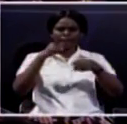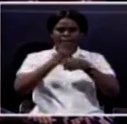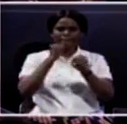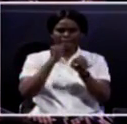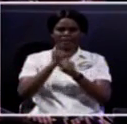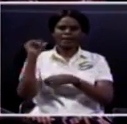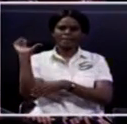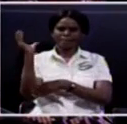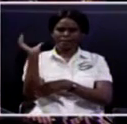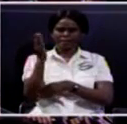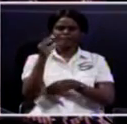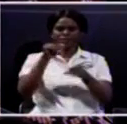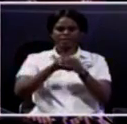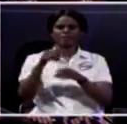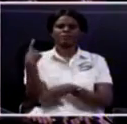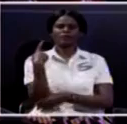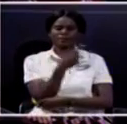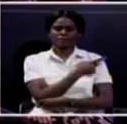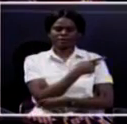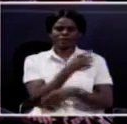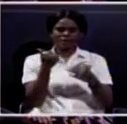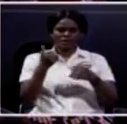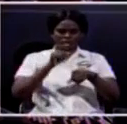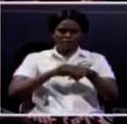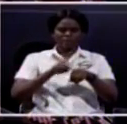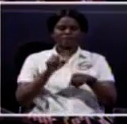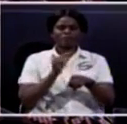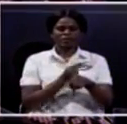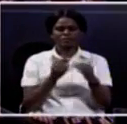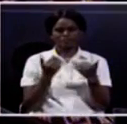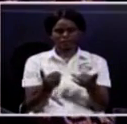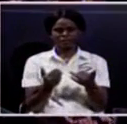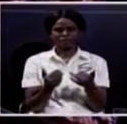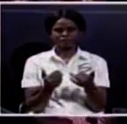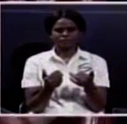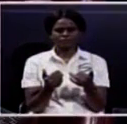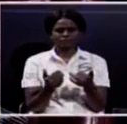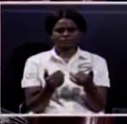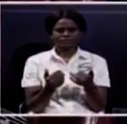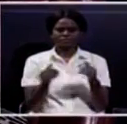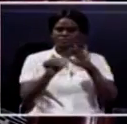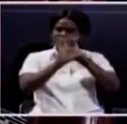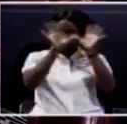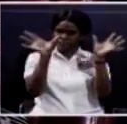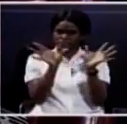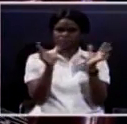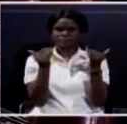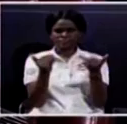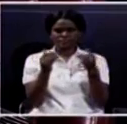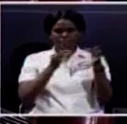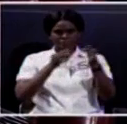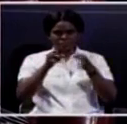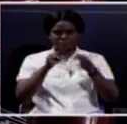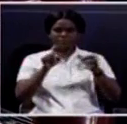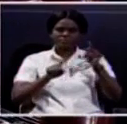the statement in Parliament. Now the time has come for us now to clarify now to the